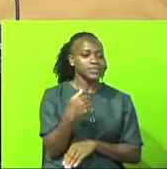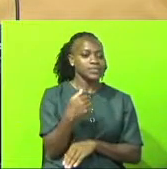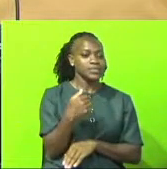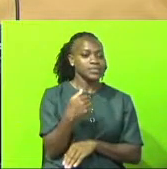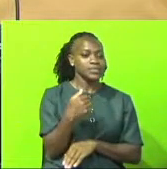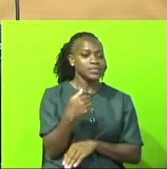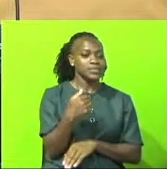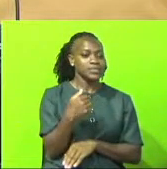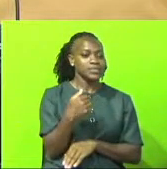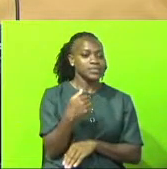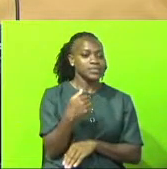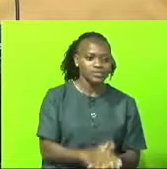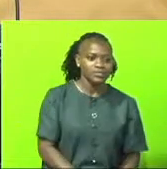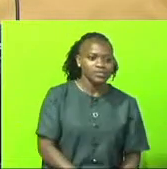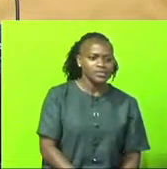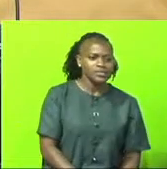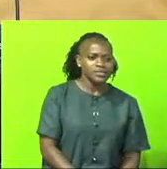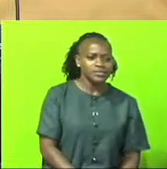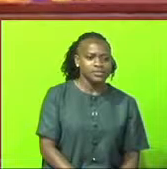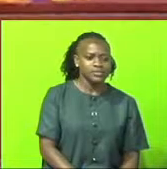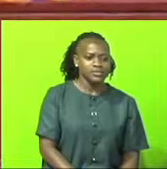more.